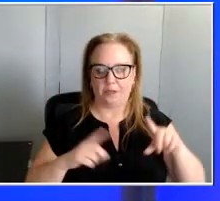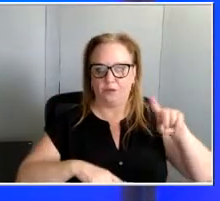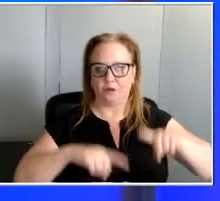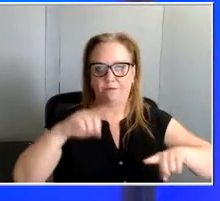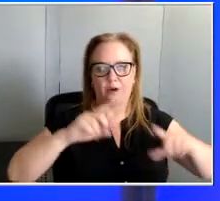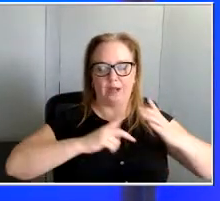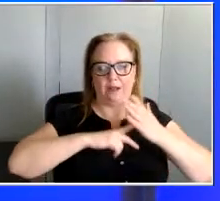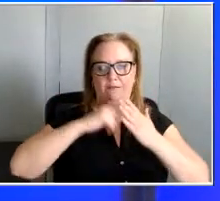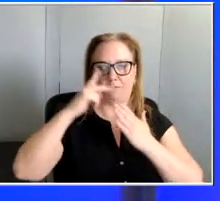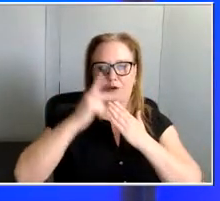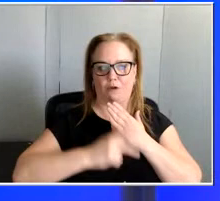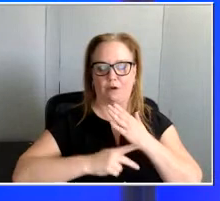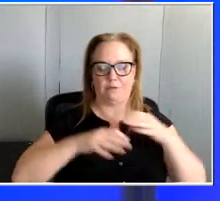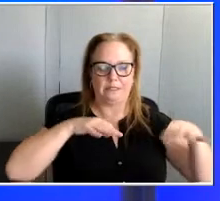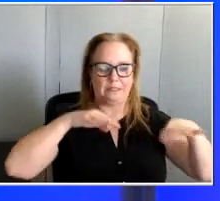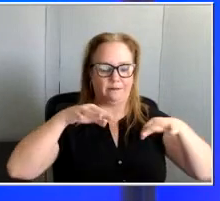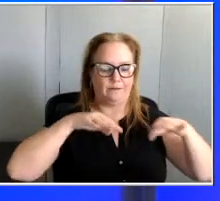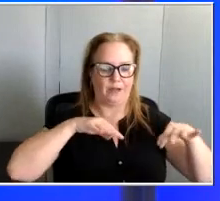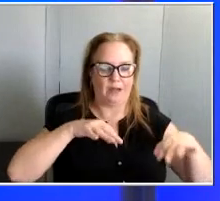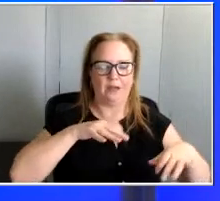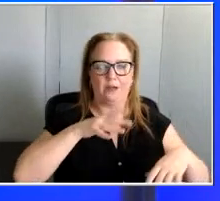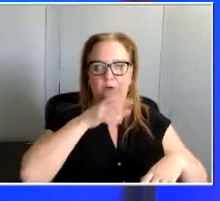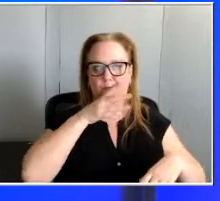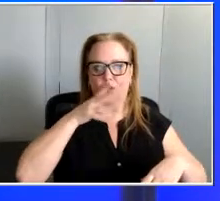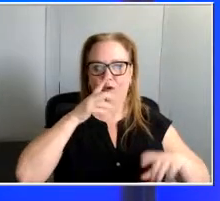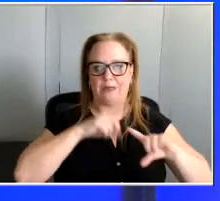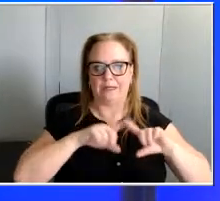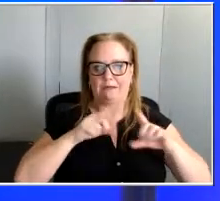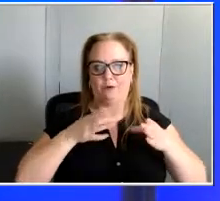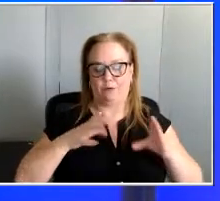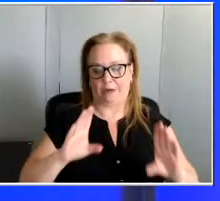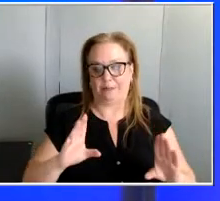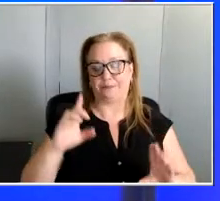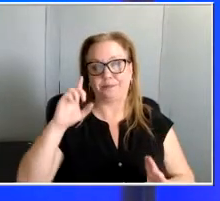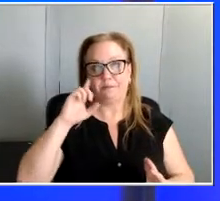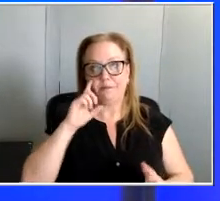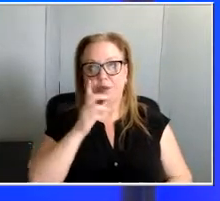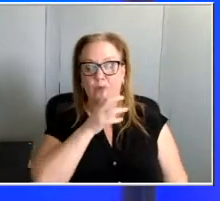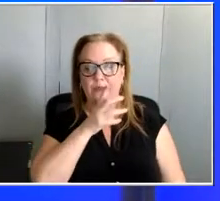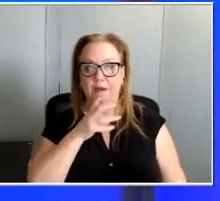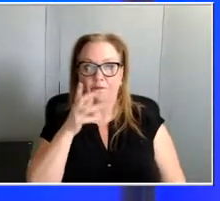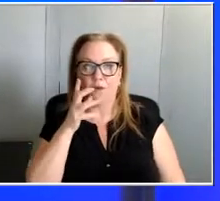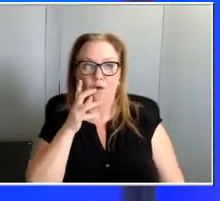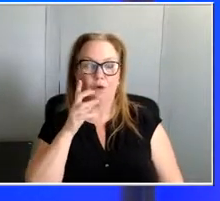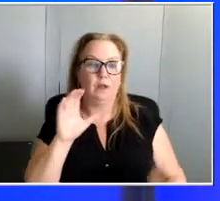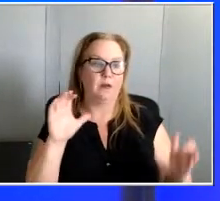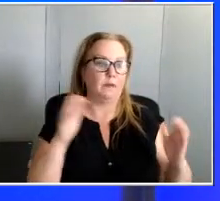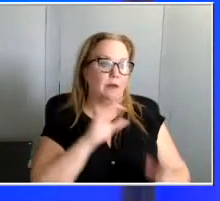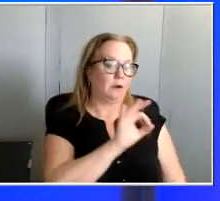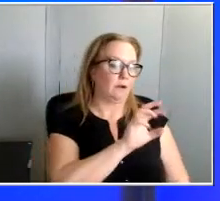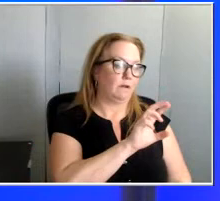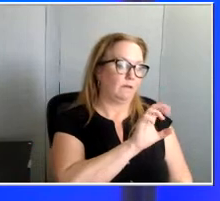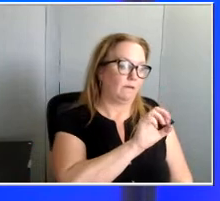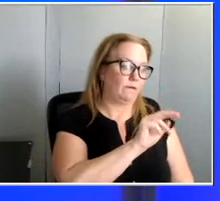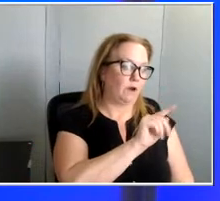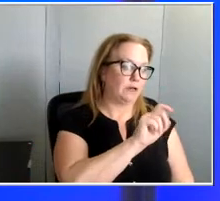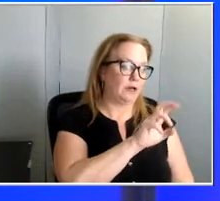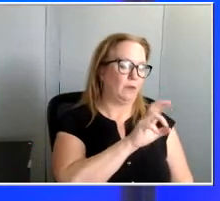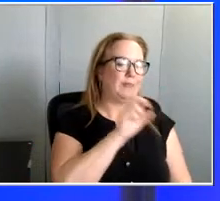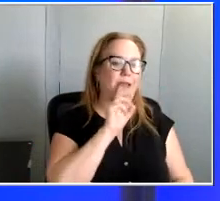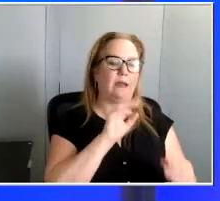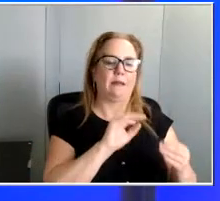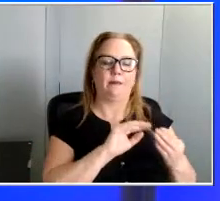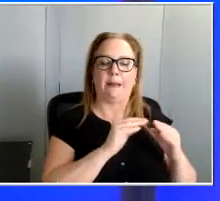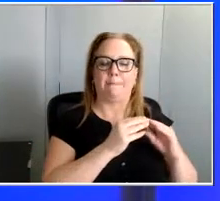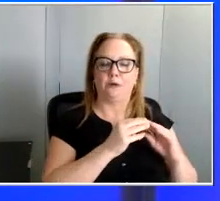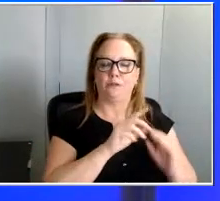programs that define rural in different ways. But when we think of rural and versus frontier, we kind of think of population density.